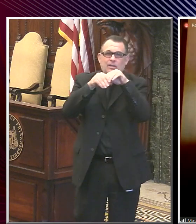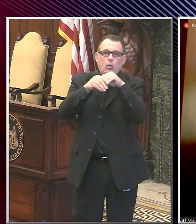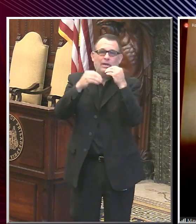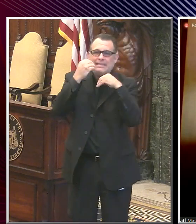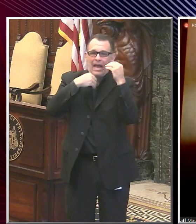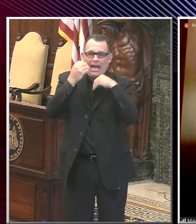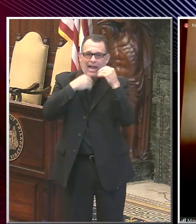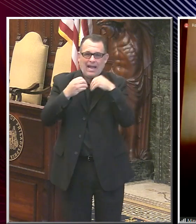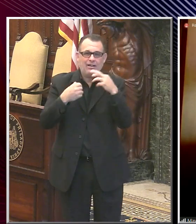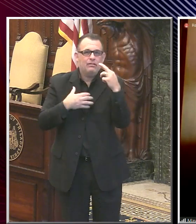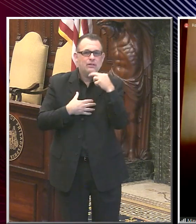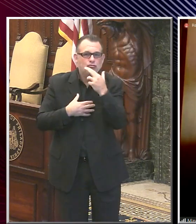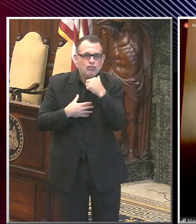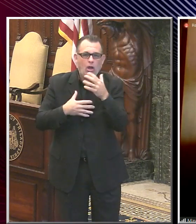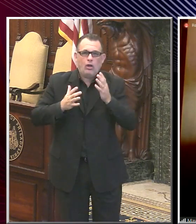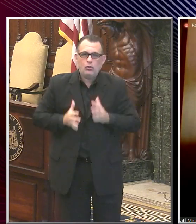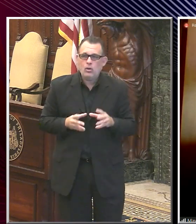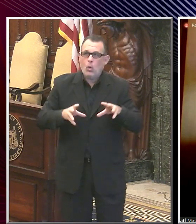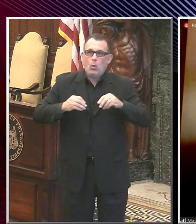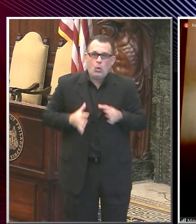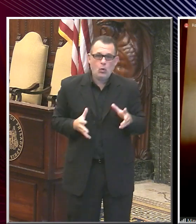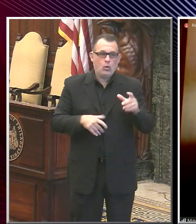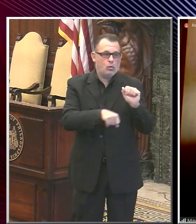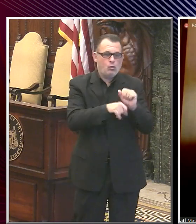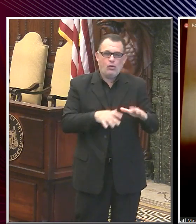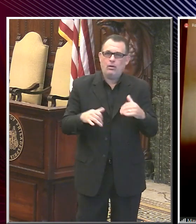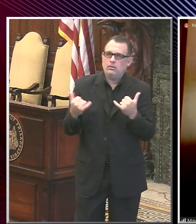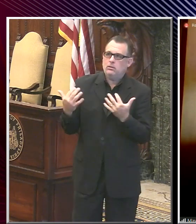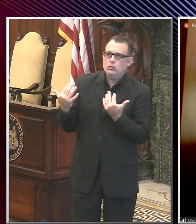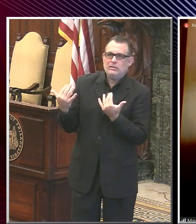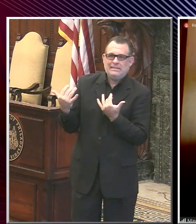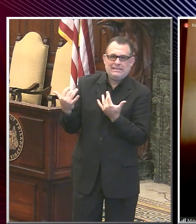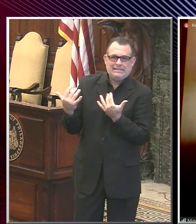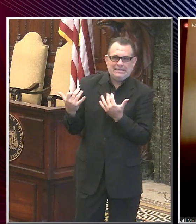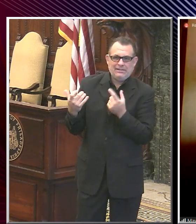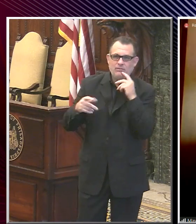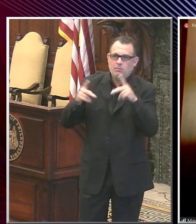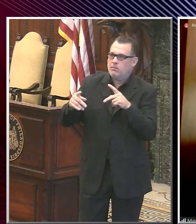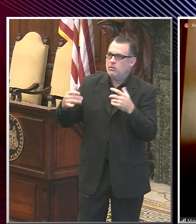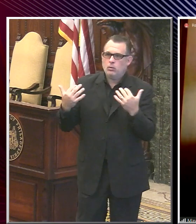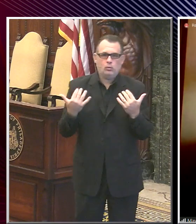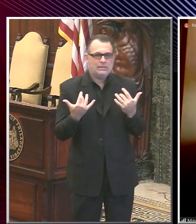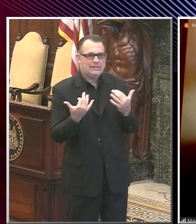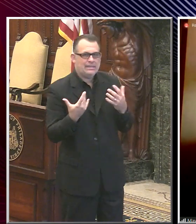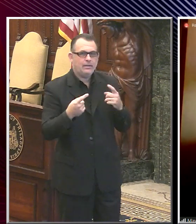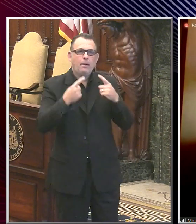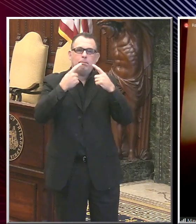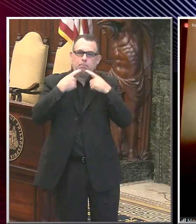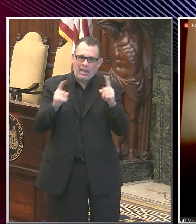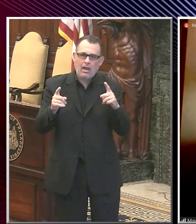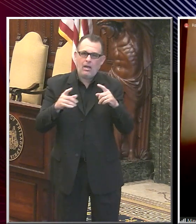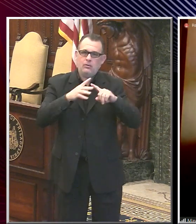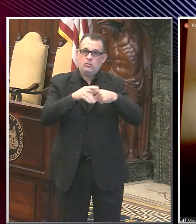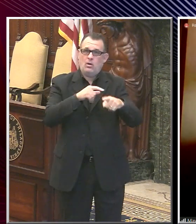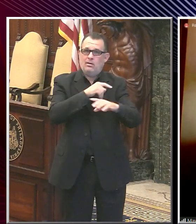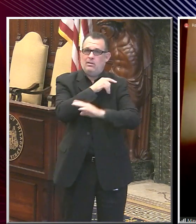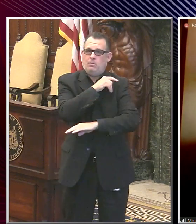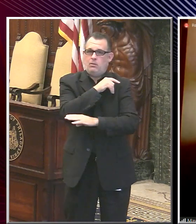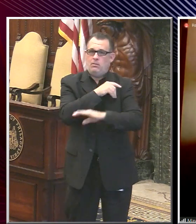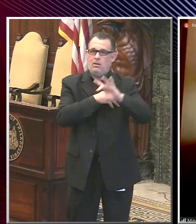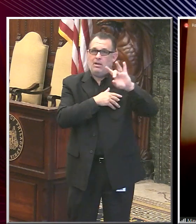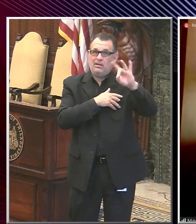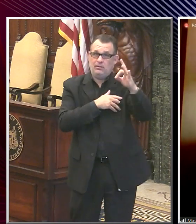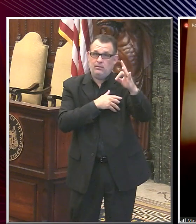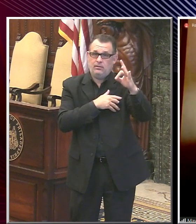restaurant operators and their employees have been waiting as well. I'm pleased to announce that indoor dining will return on September 8th,